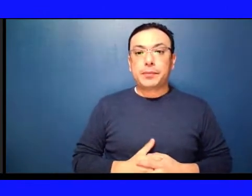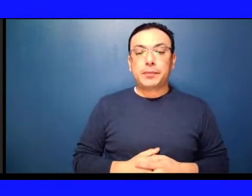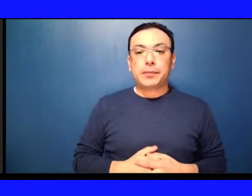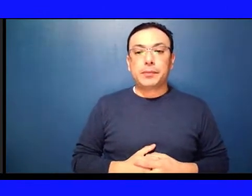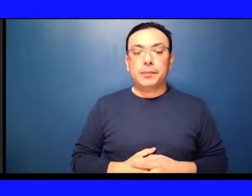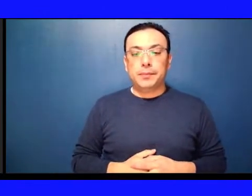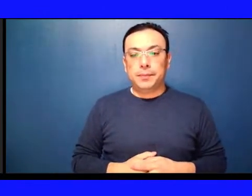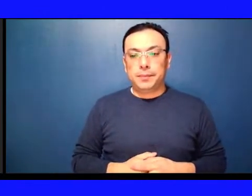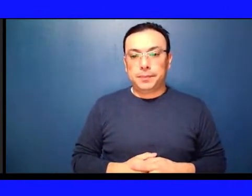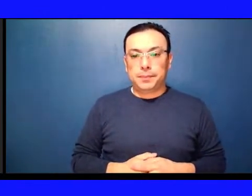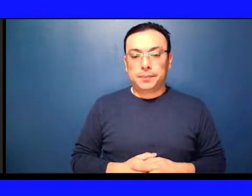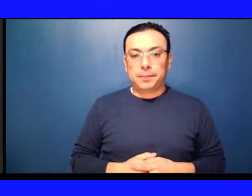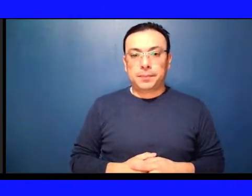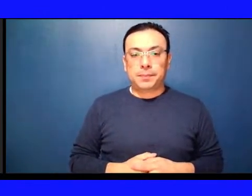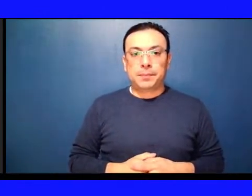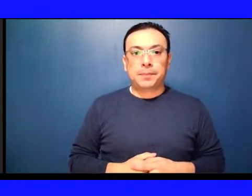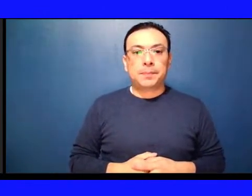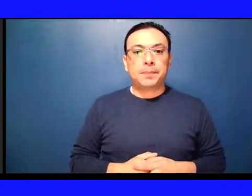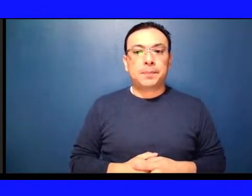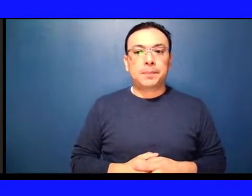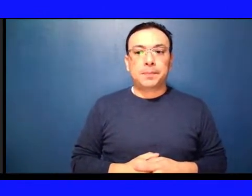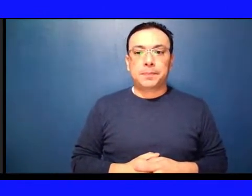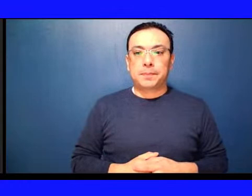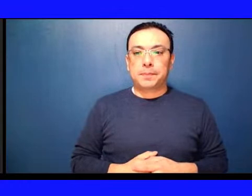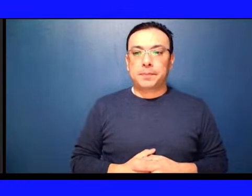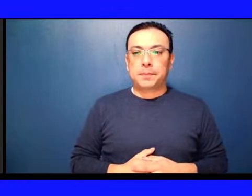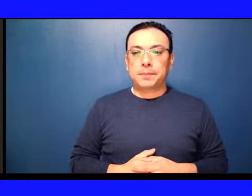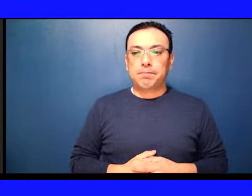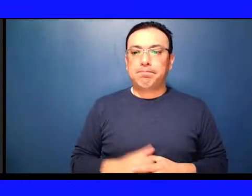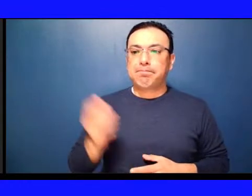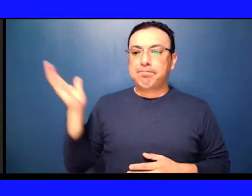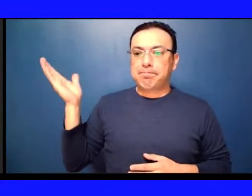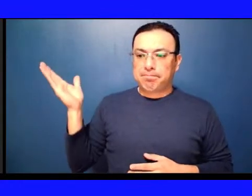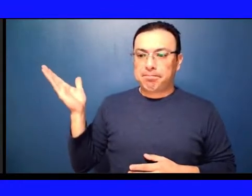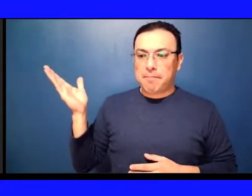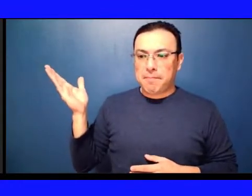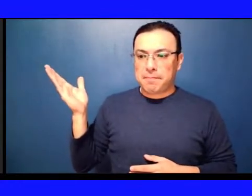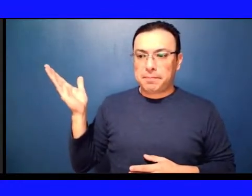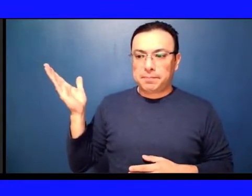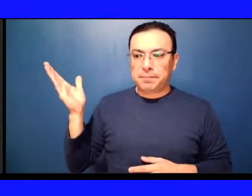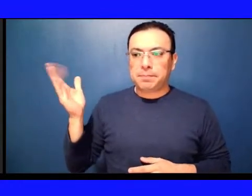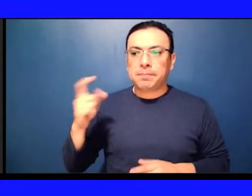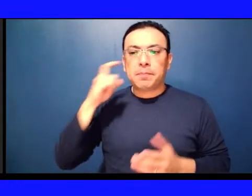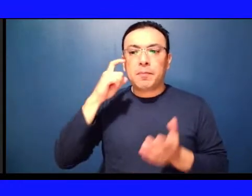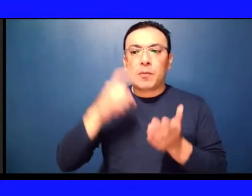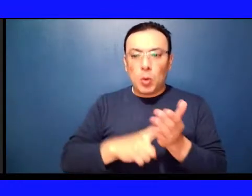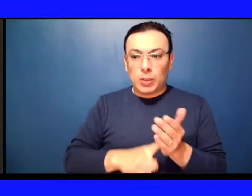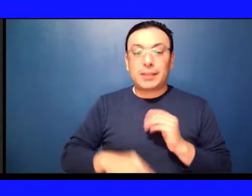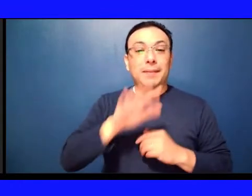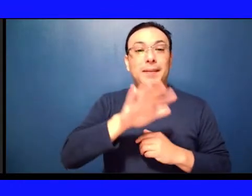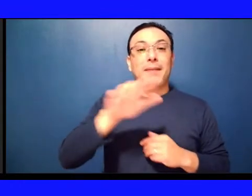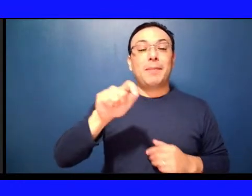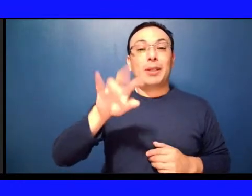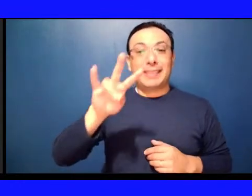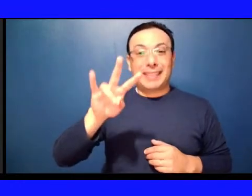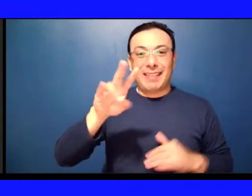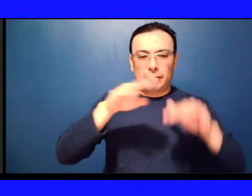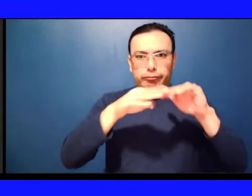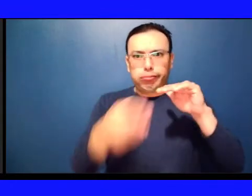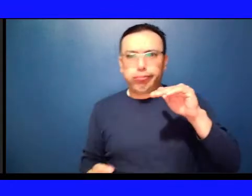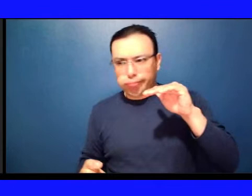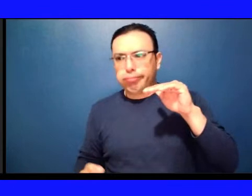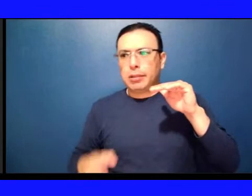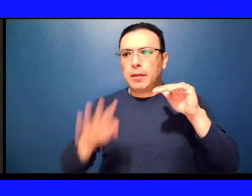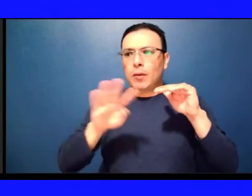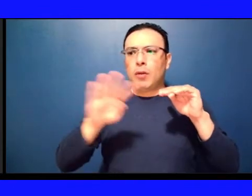because there was a significant change in how this data is collected. We switched from a internal data repository